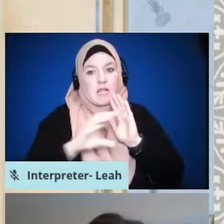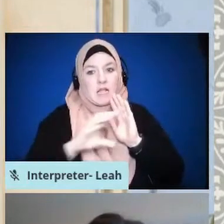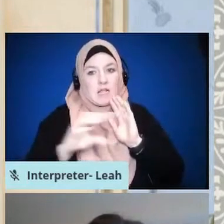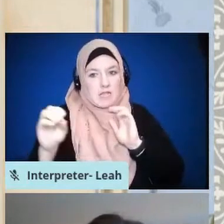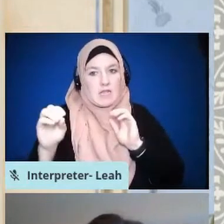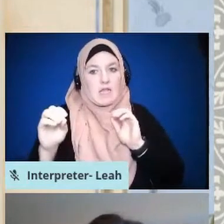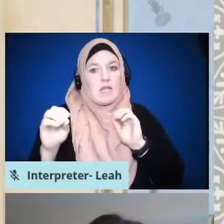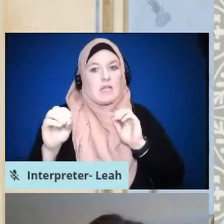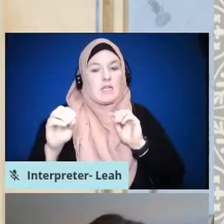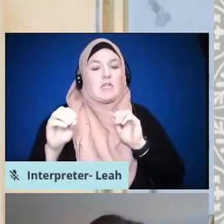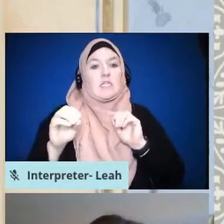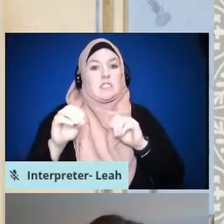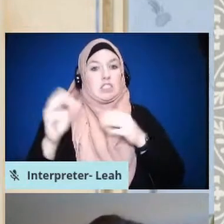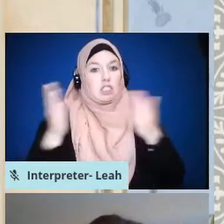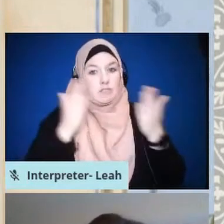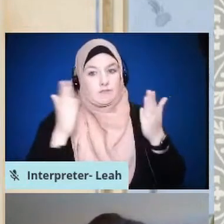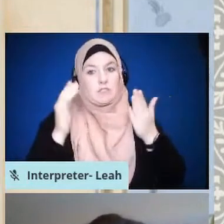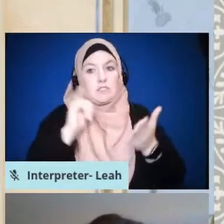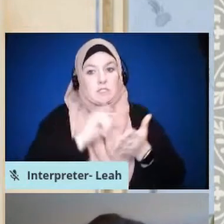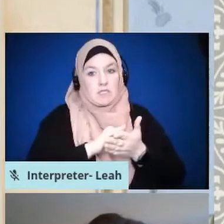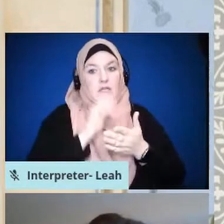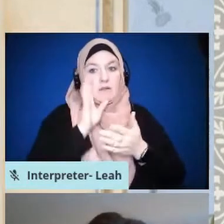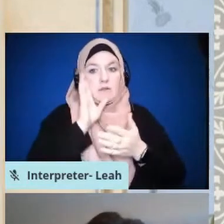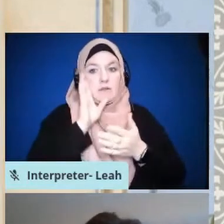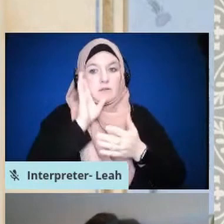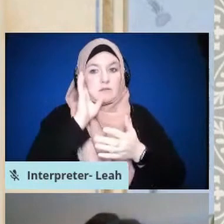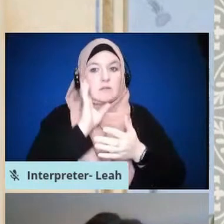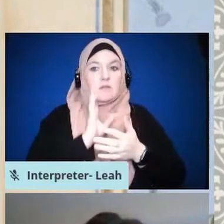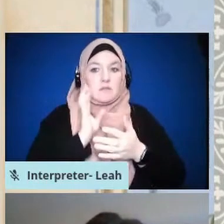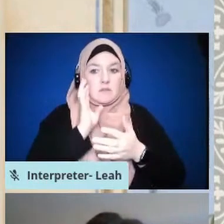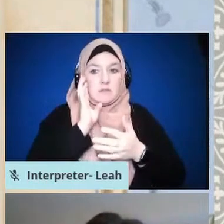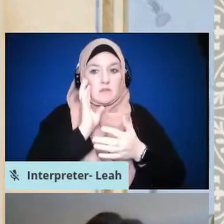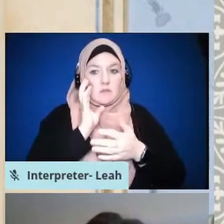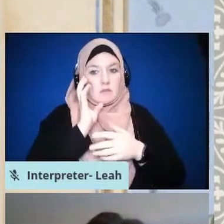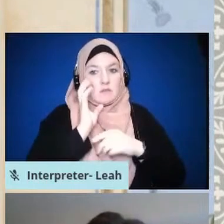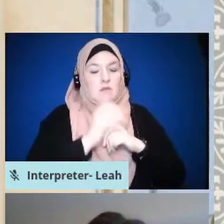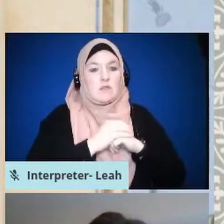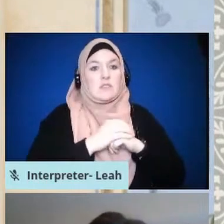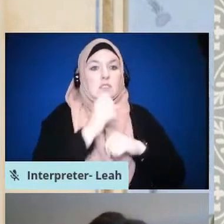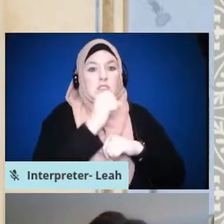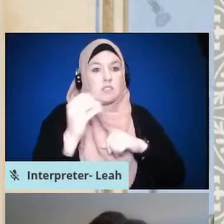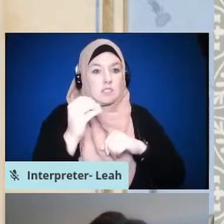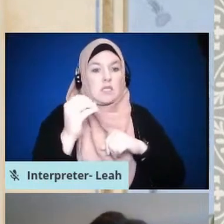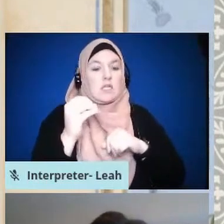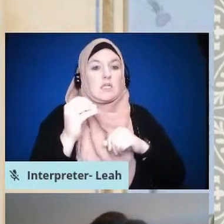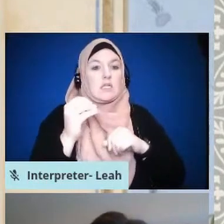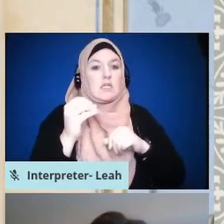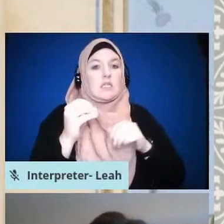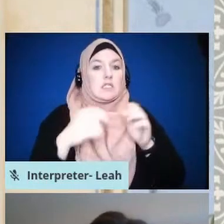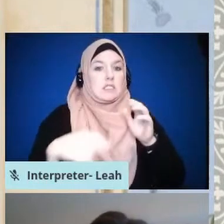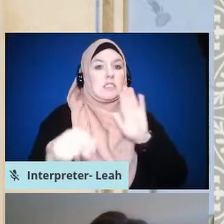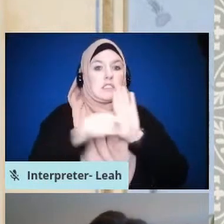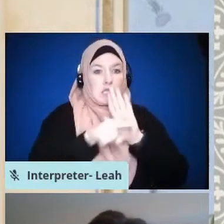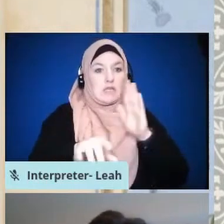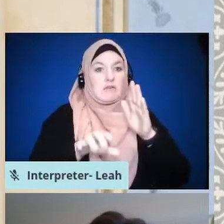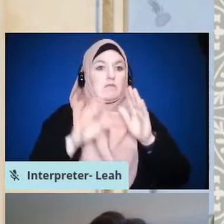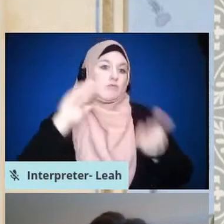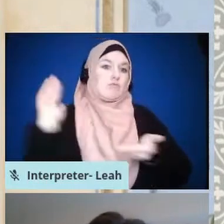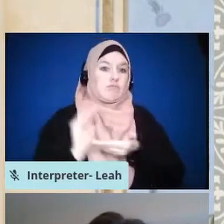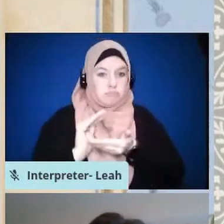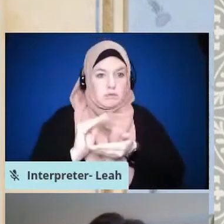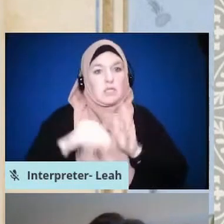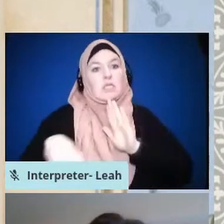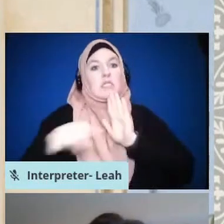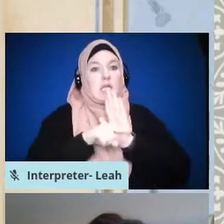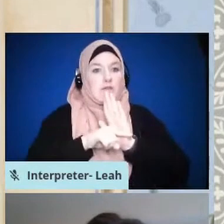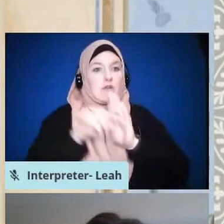up services and support around children is a priority to help communities mitigate the negative consequences